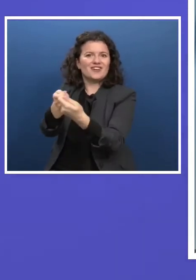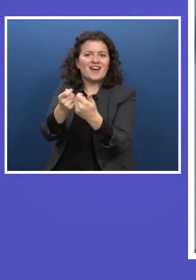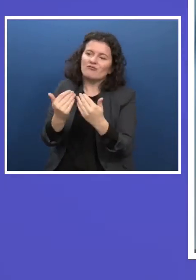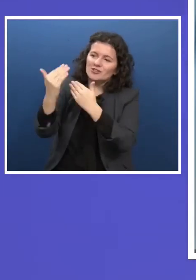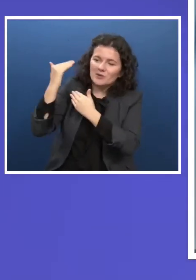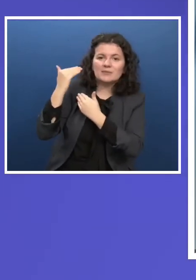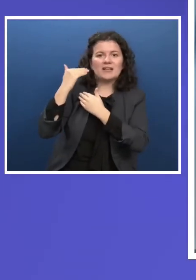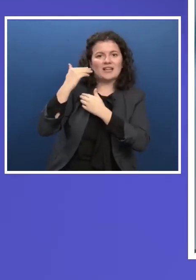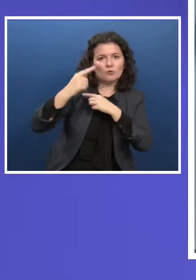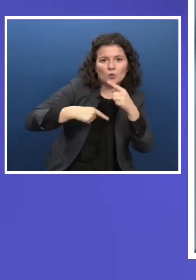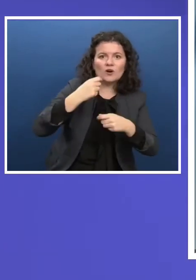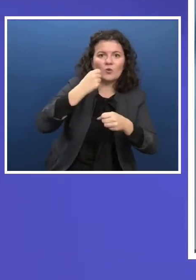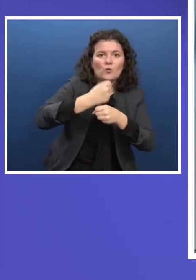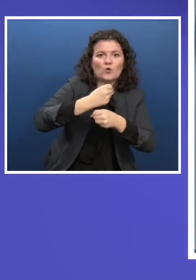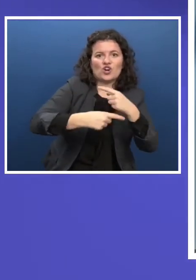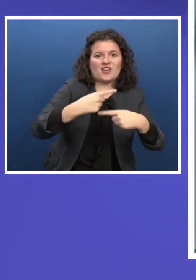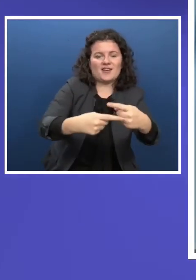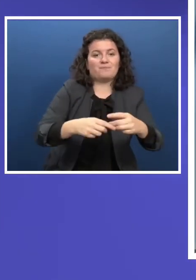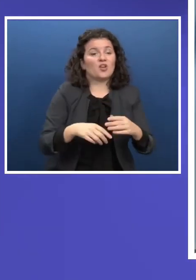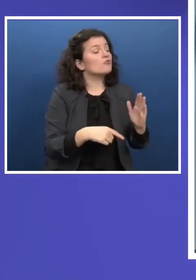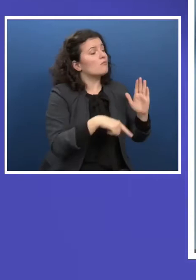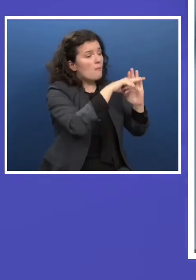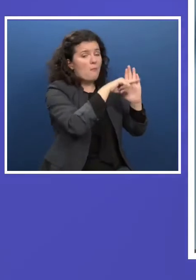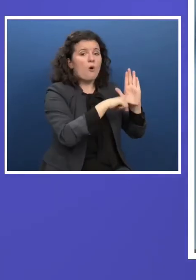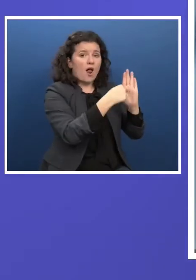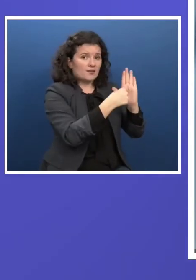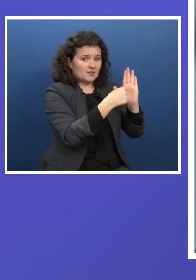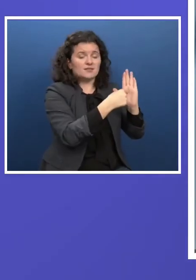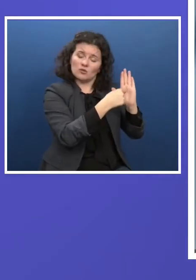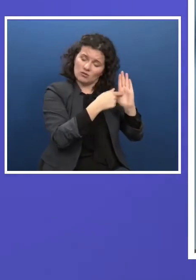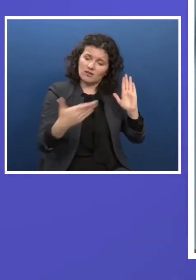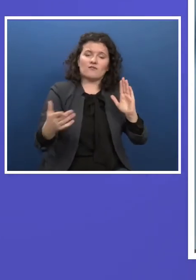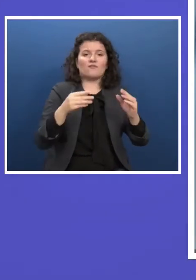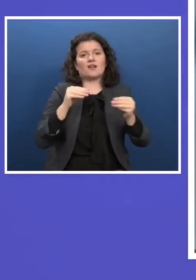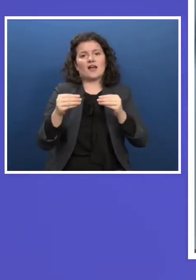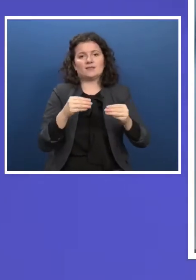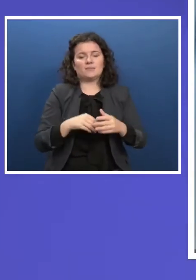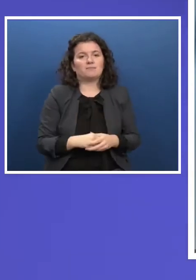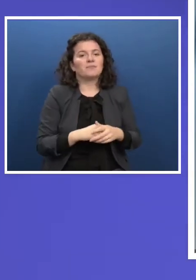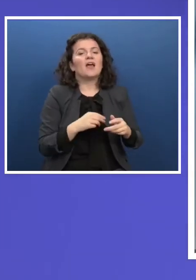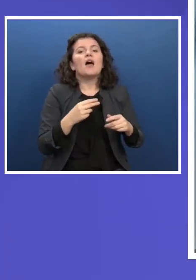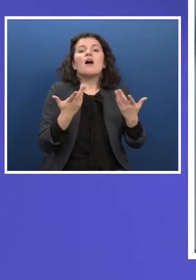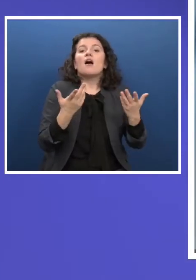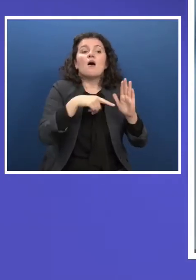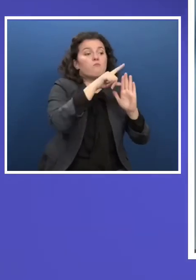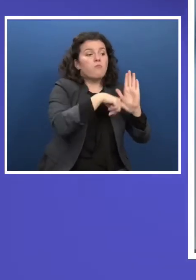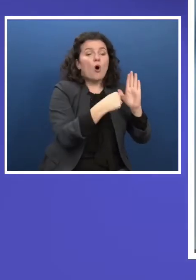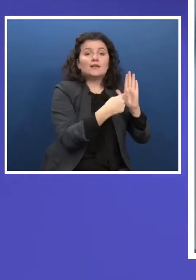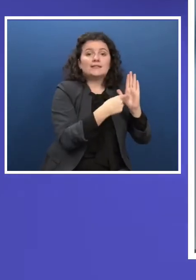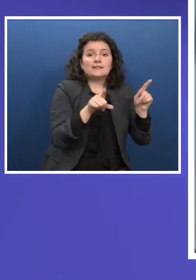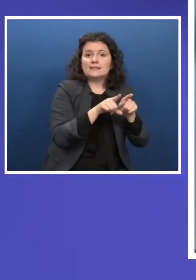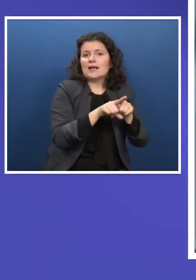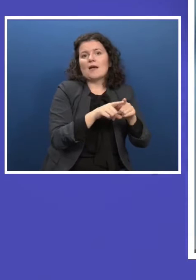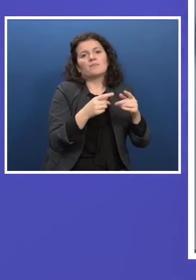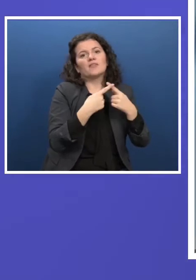about policies more broadly in terms of having really a gender impact assessments of processes and policies which are put in place, to what extent